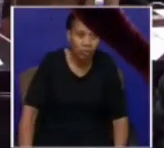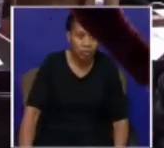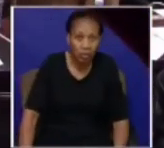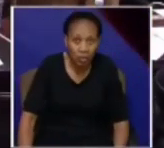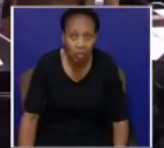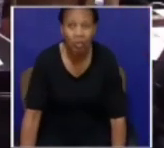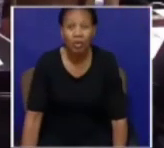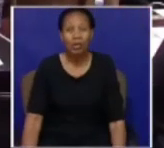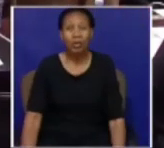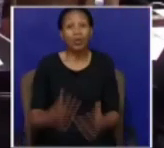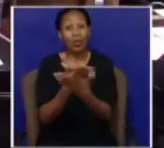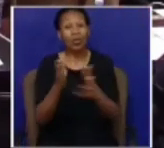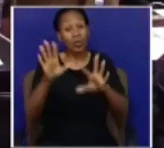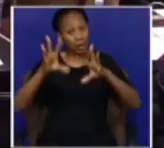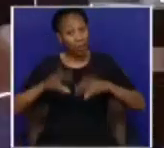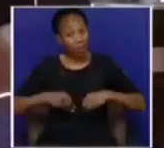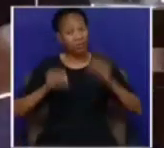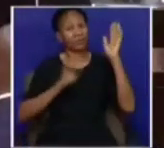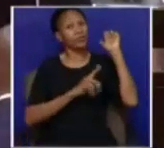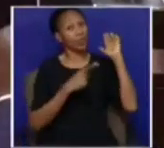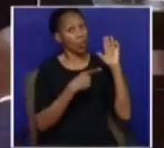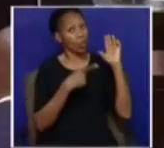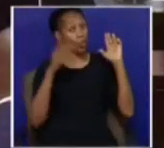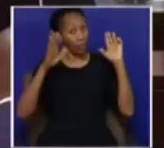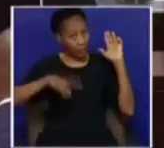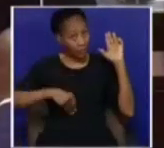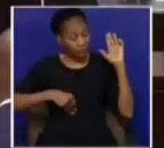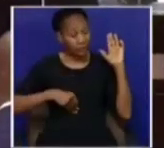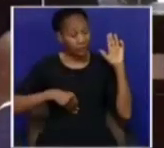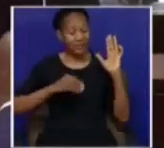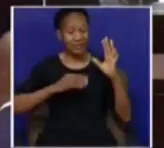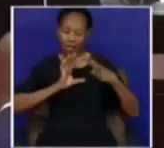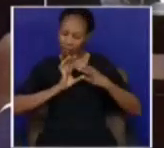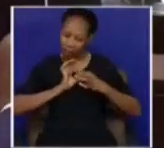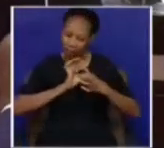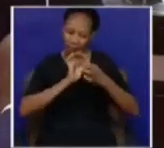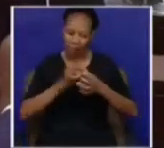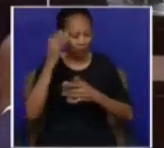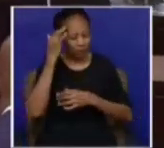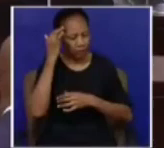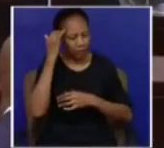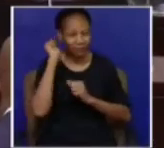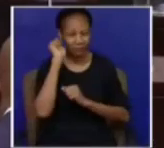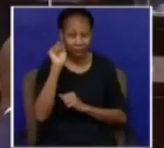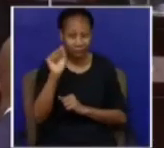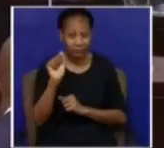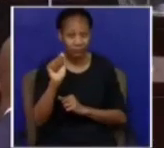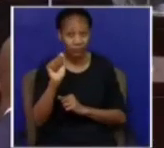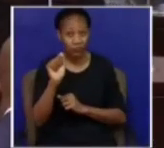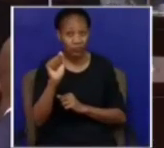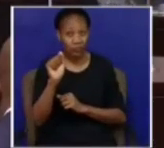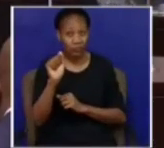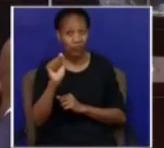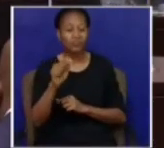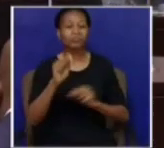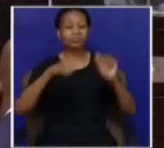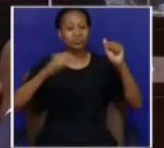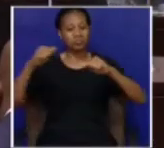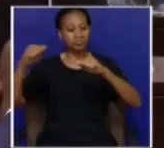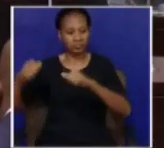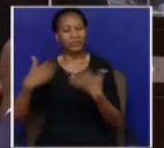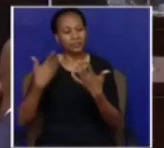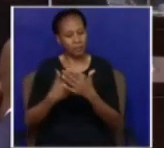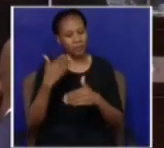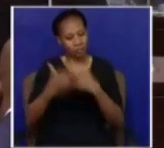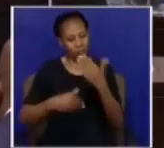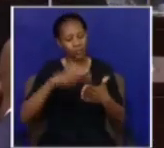Do all of you consider the oath or affirmation binding on your conscience? You may proceed to read the